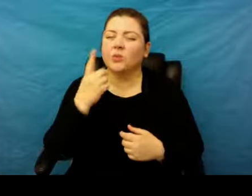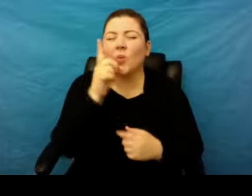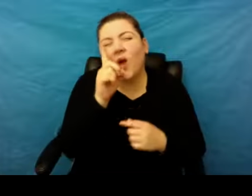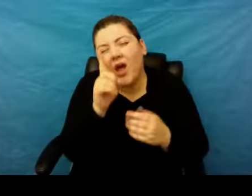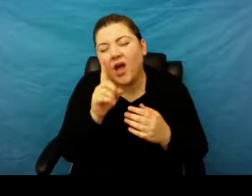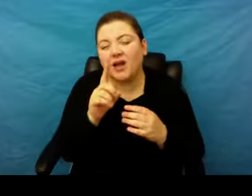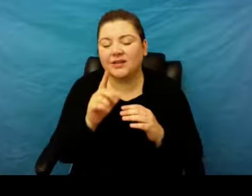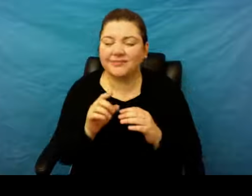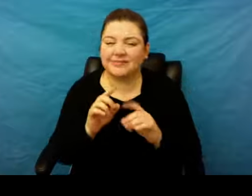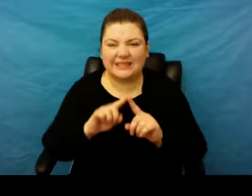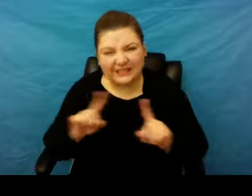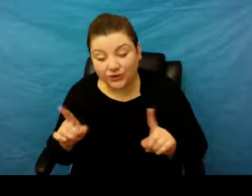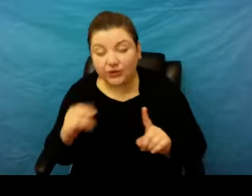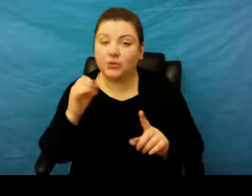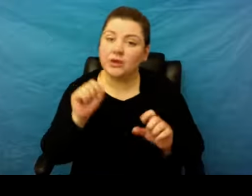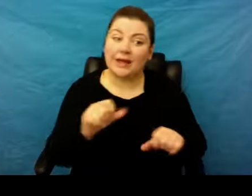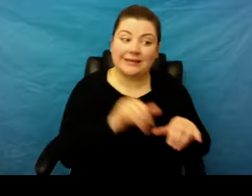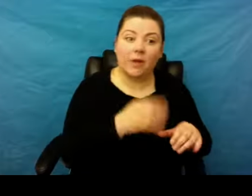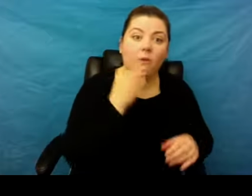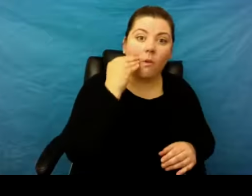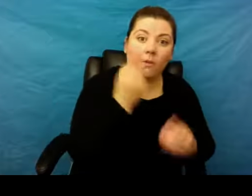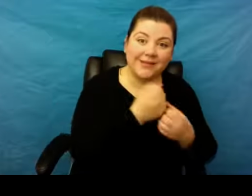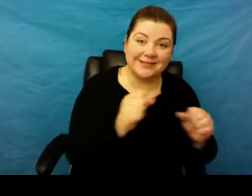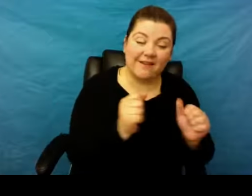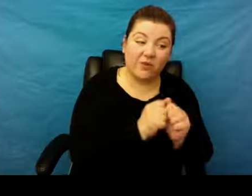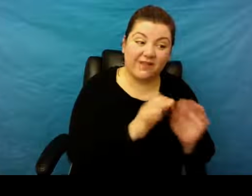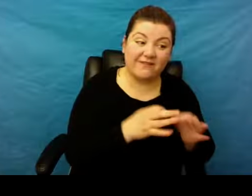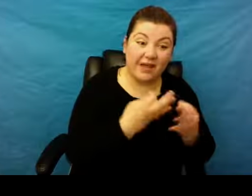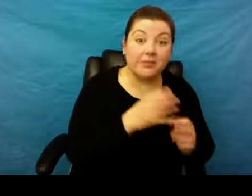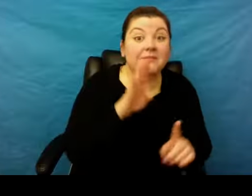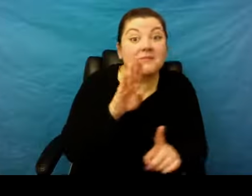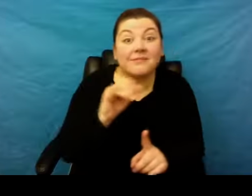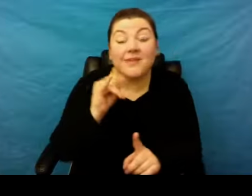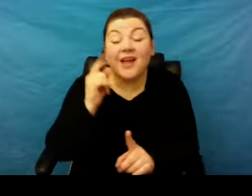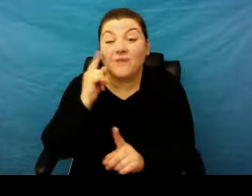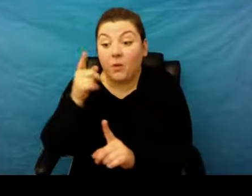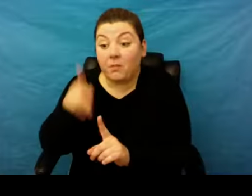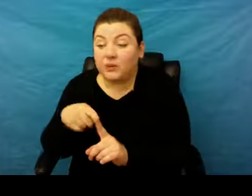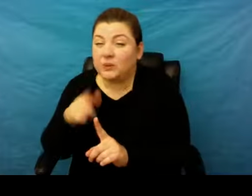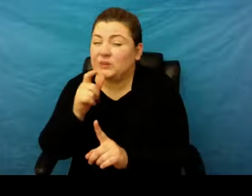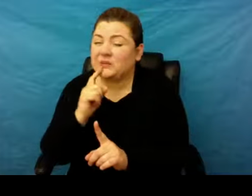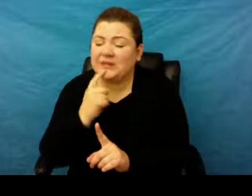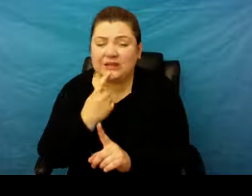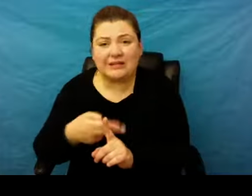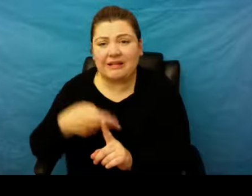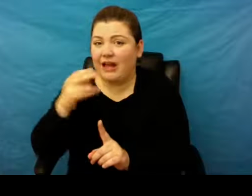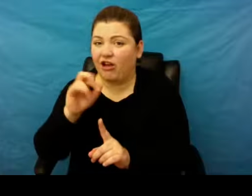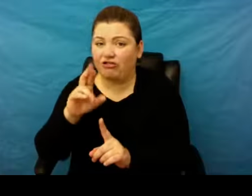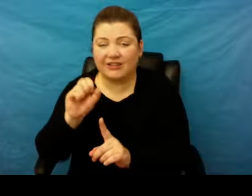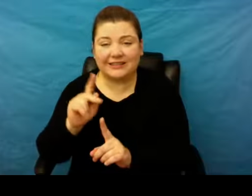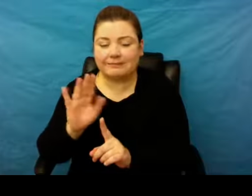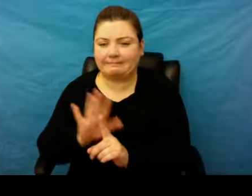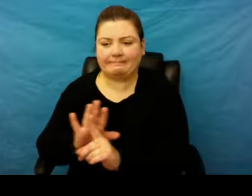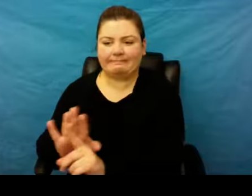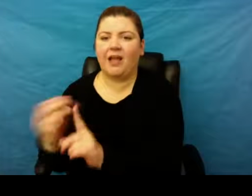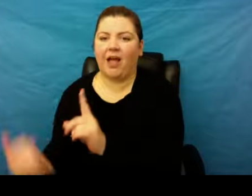is if you have someone who's incredibly vulnerable, you need to set up a situation in the house where they're completely